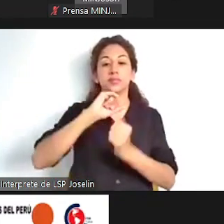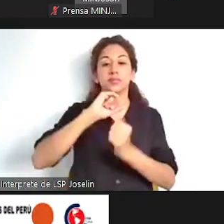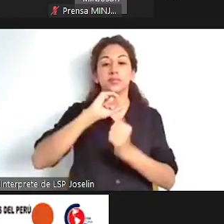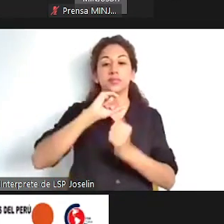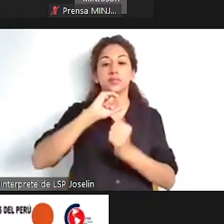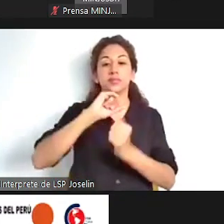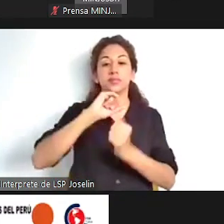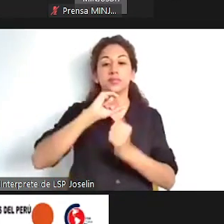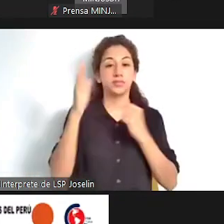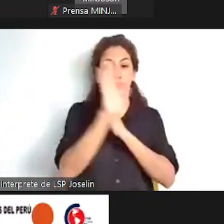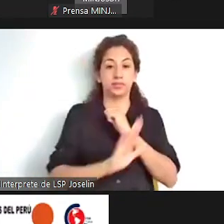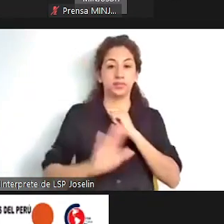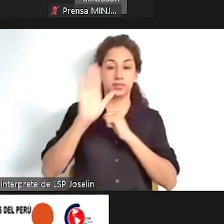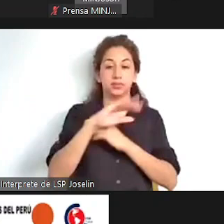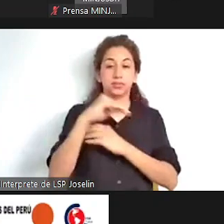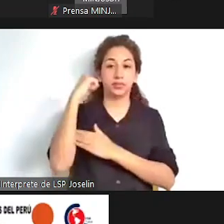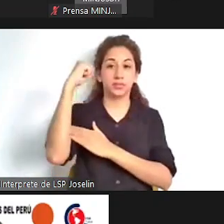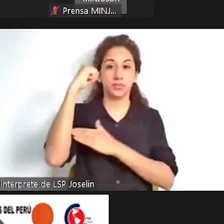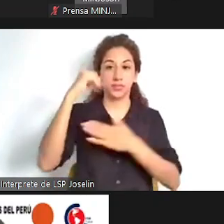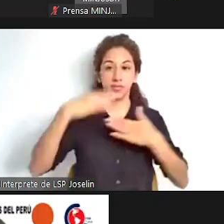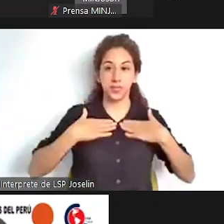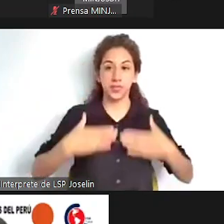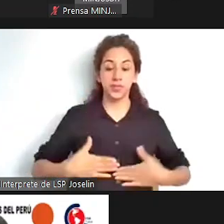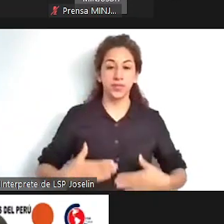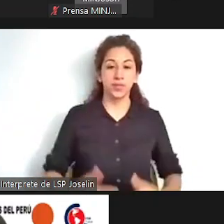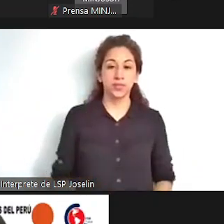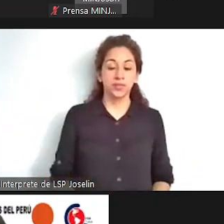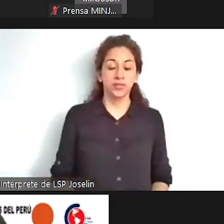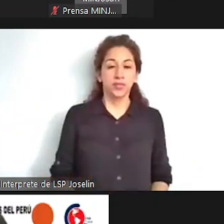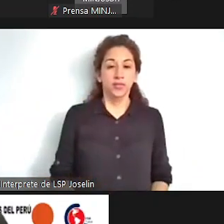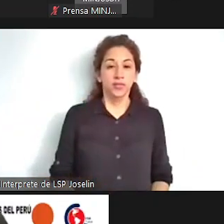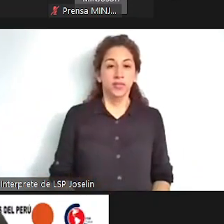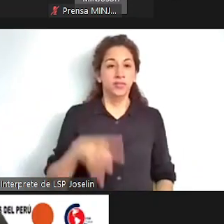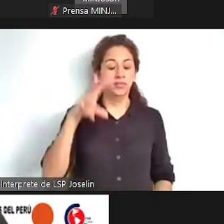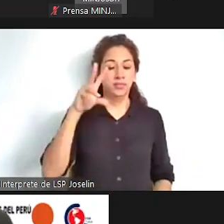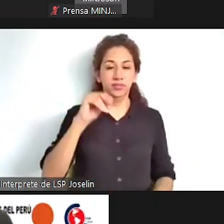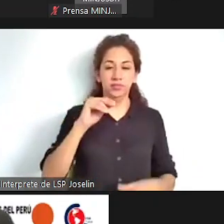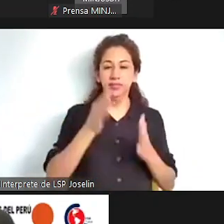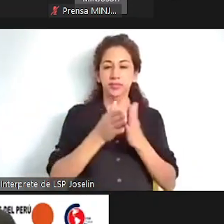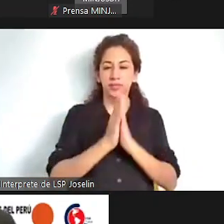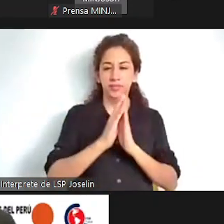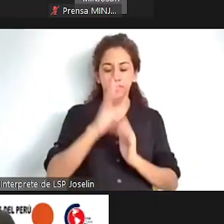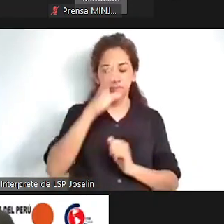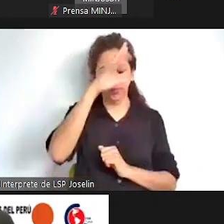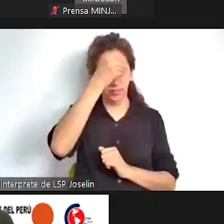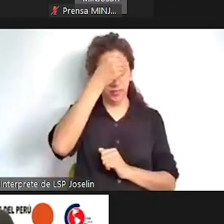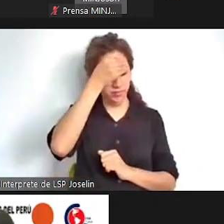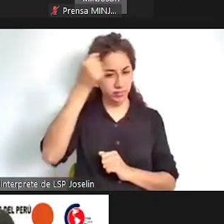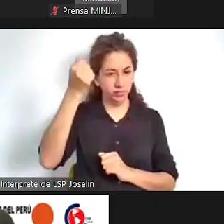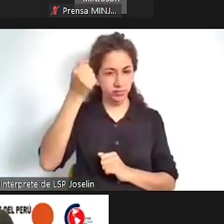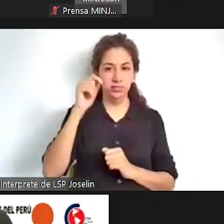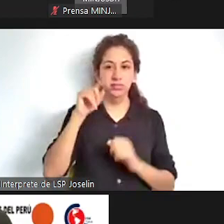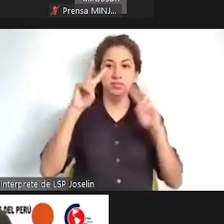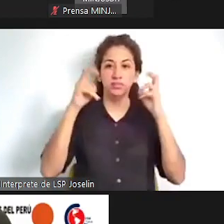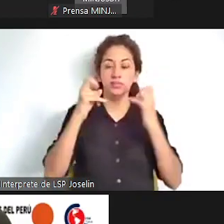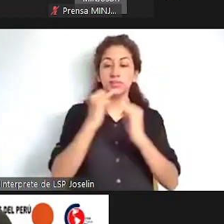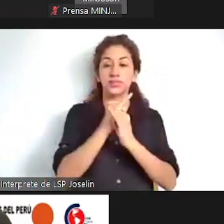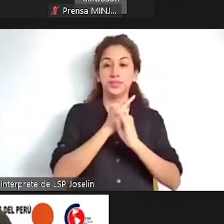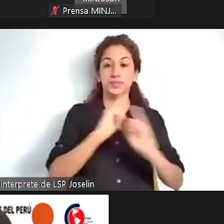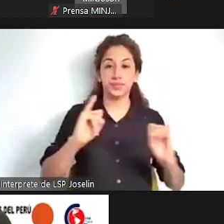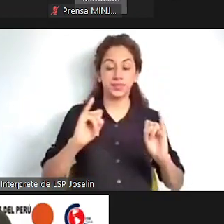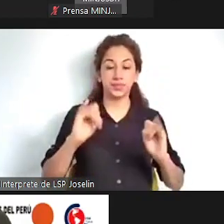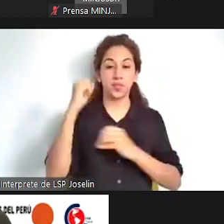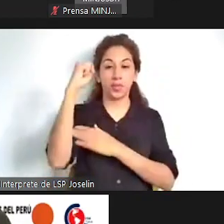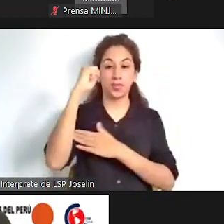if it is well executed to protect human rights then it doesn't work we should not forget